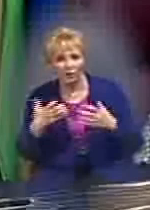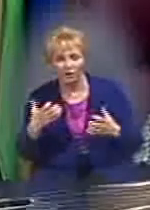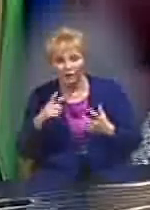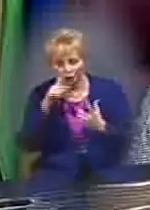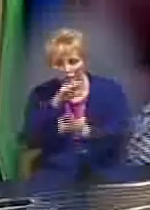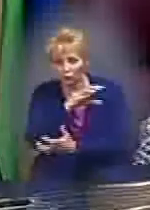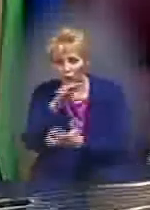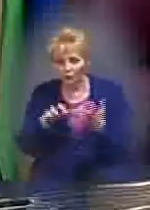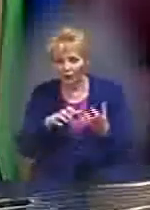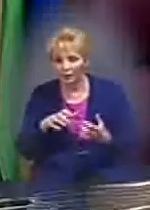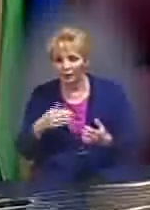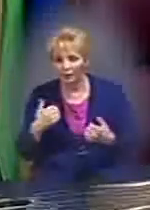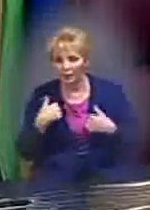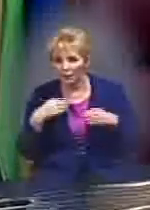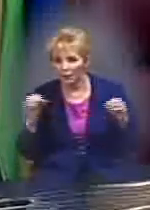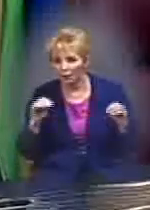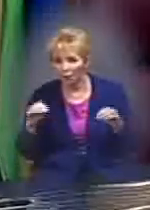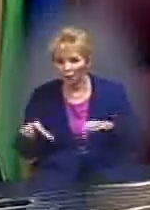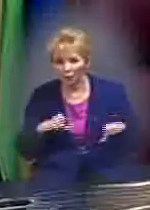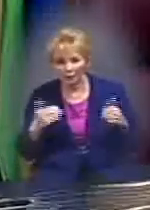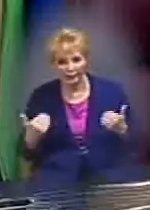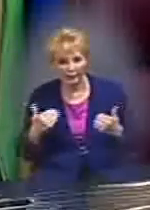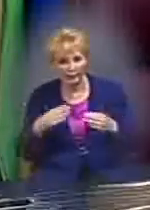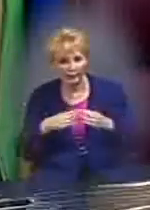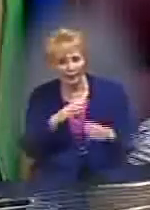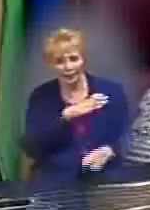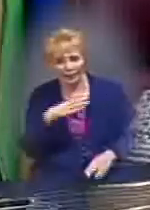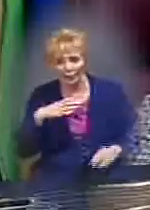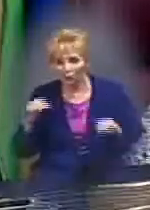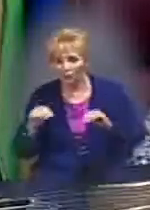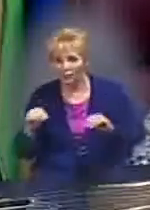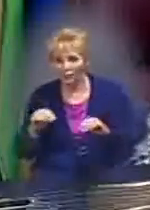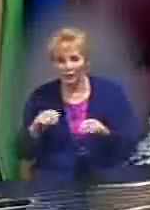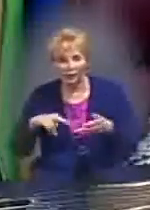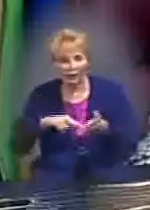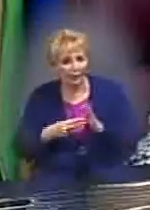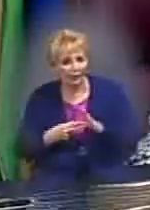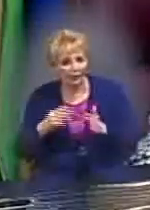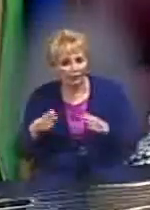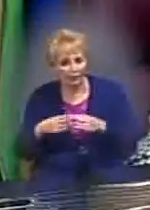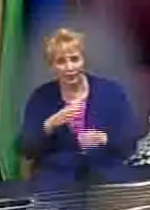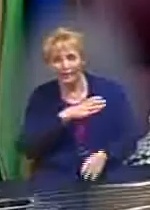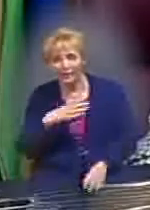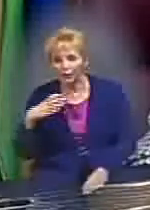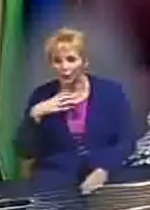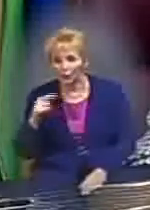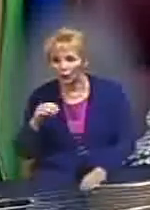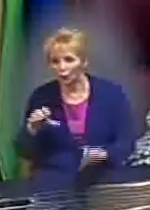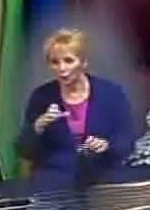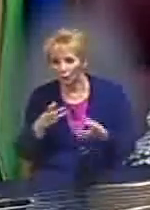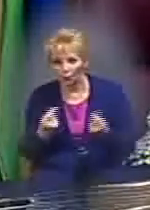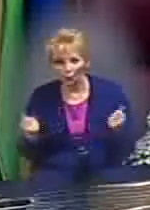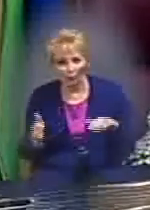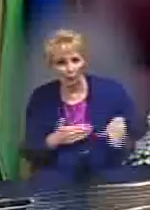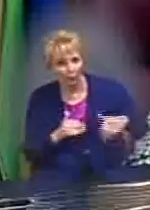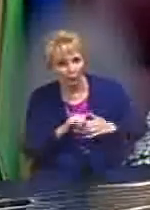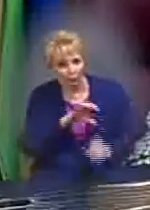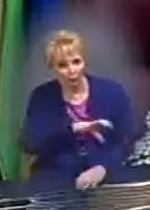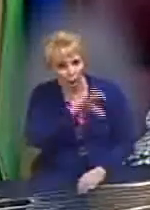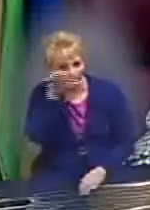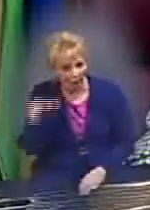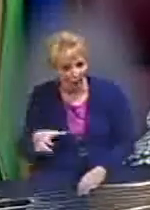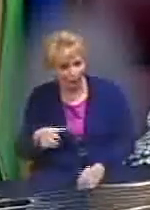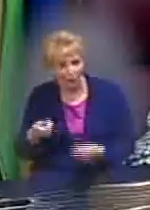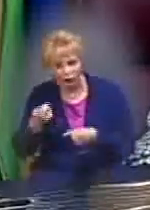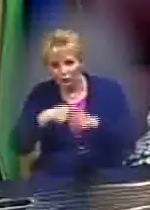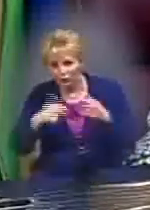confusion. There has been no action of the City Council. There has been no intent of the City Council to do away with Christmas, to change